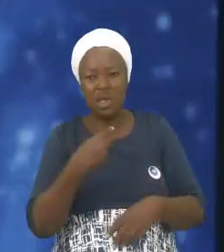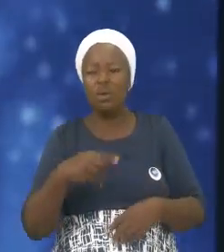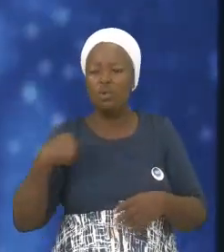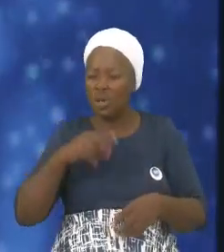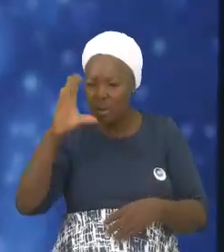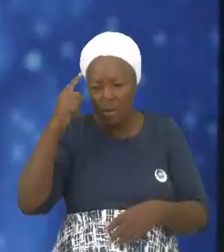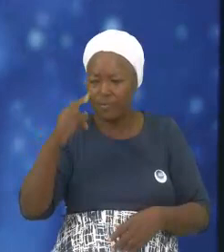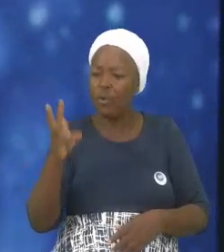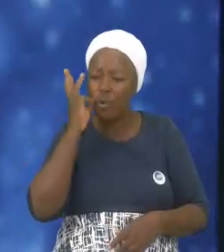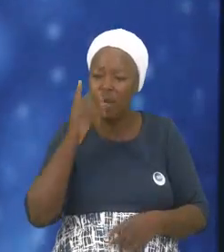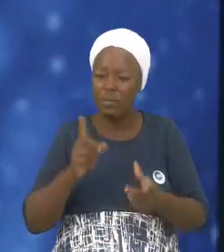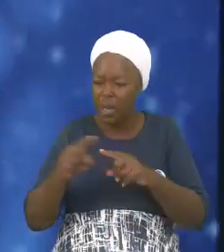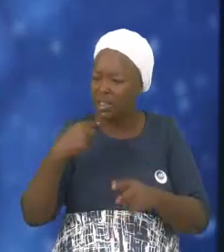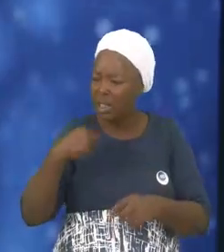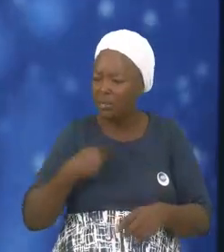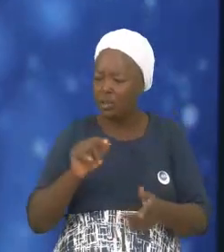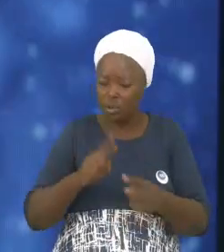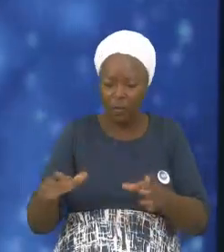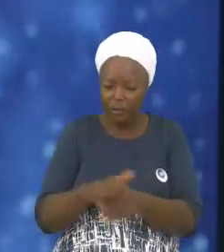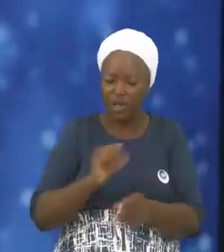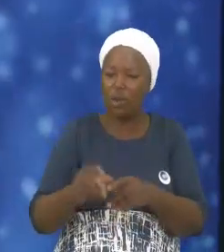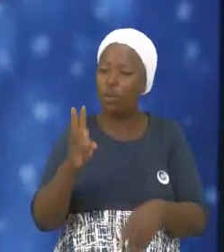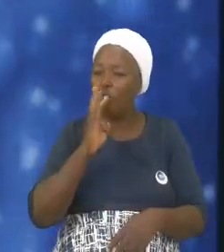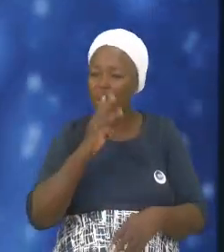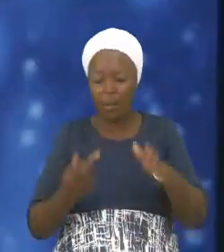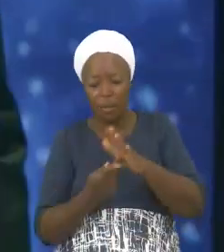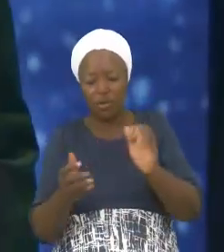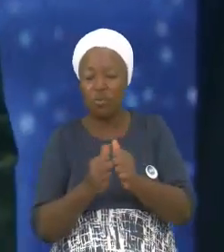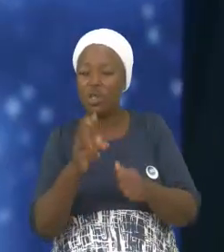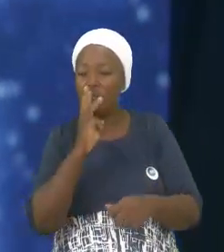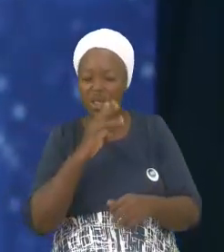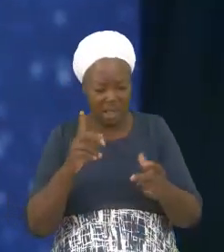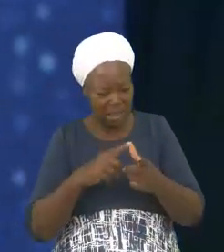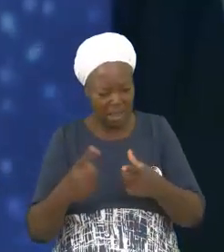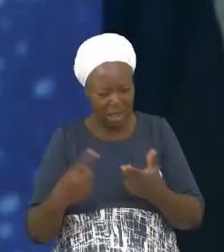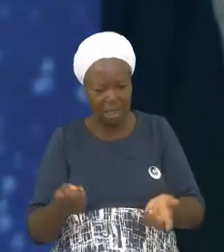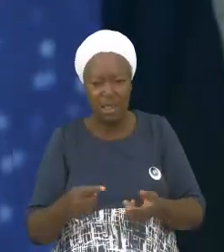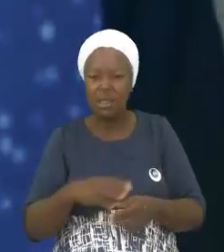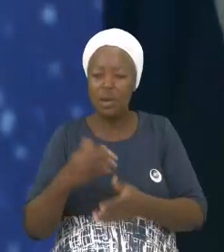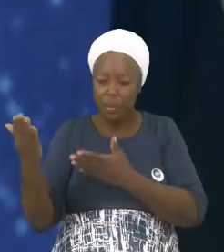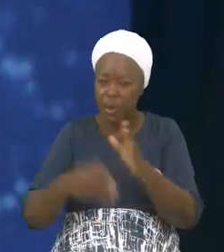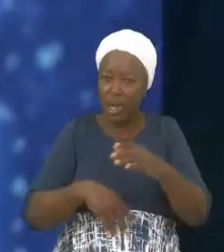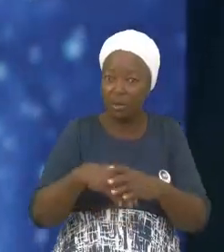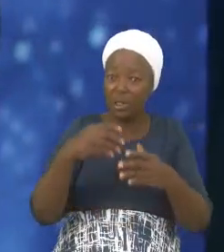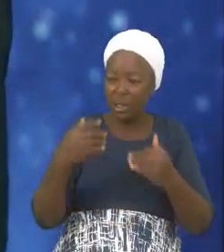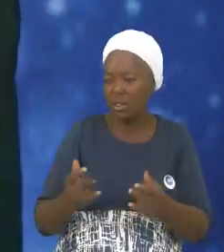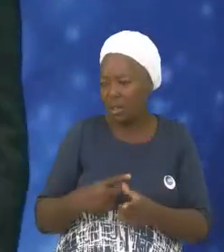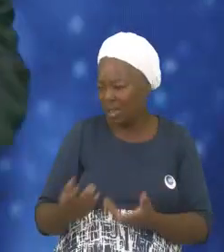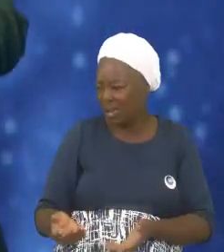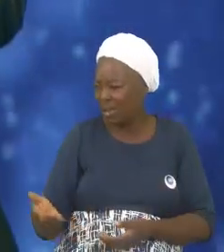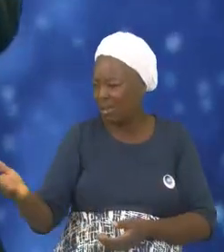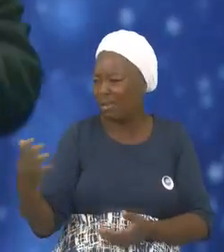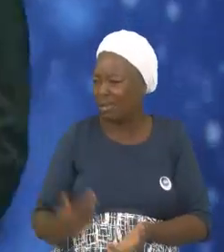wine. It says, fill the water pots with water. And it says, draw out now. Are you not going to lay hands on the